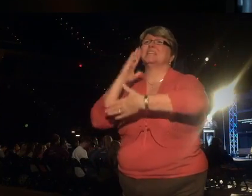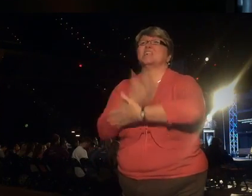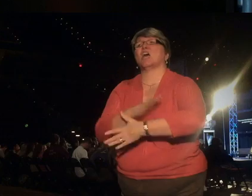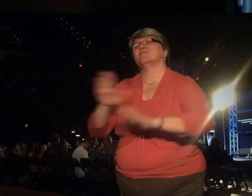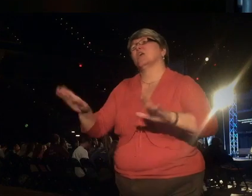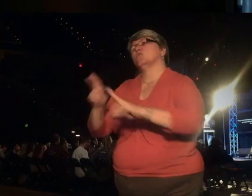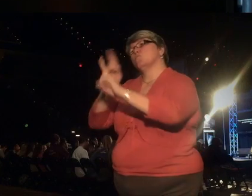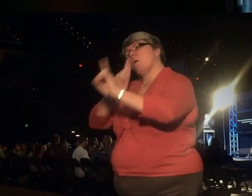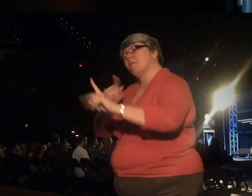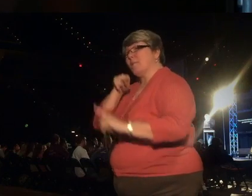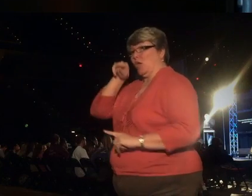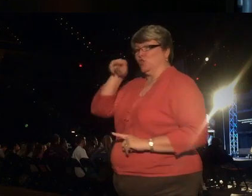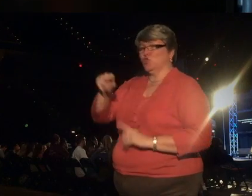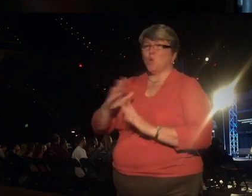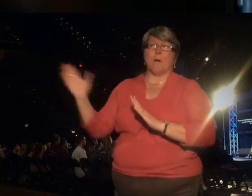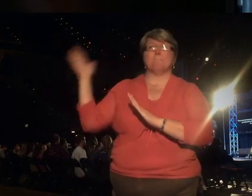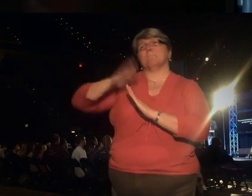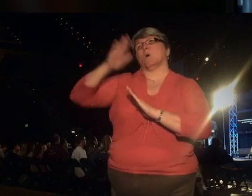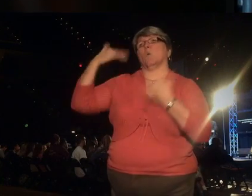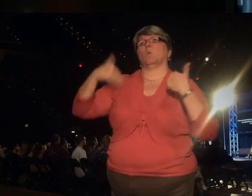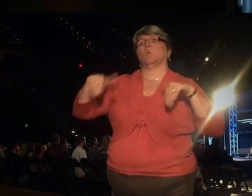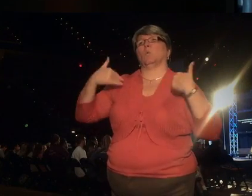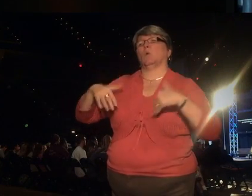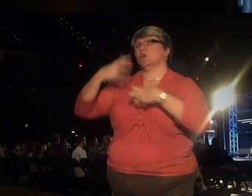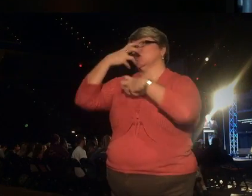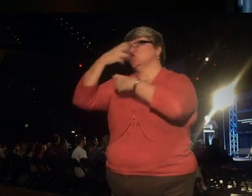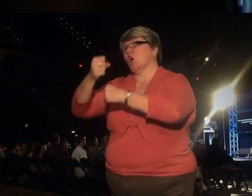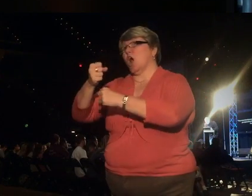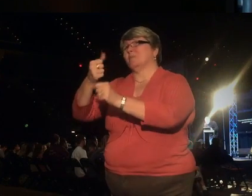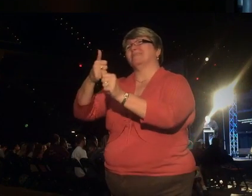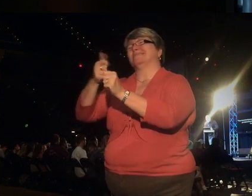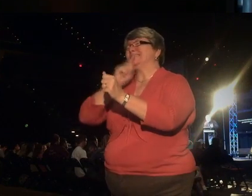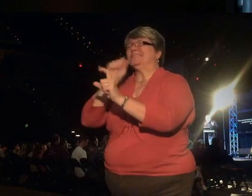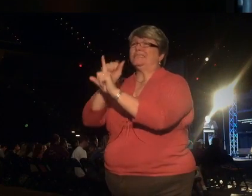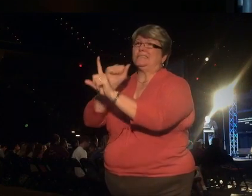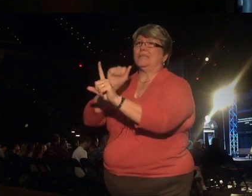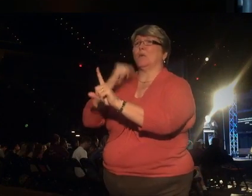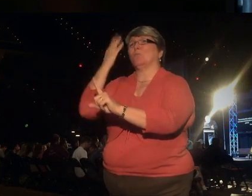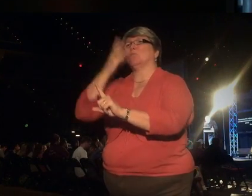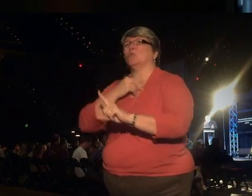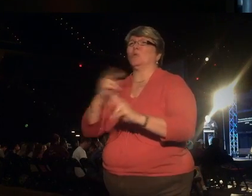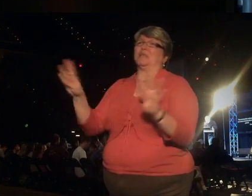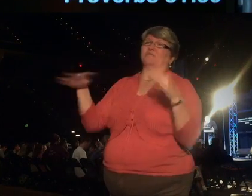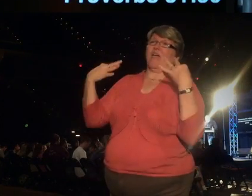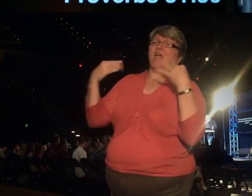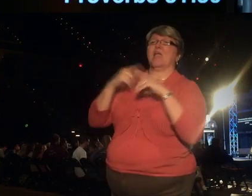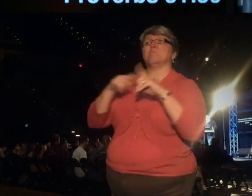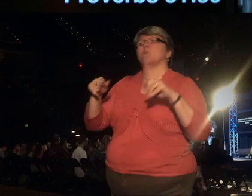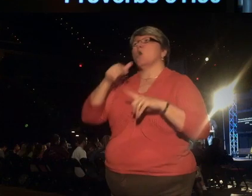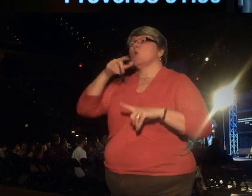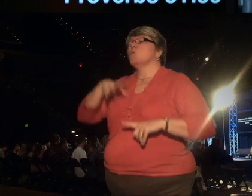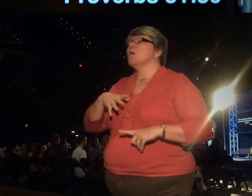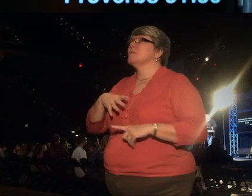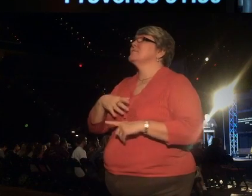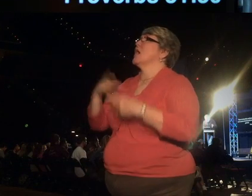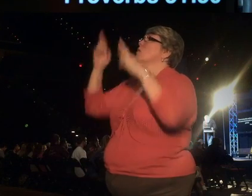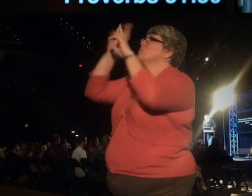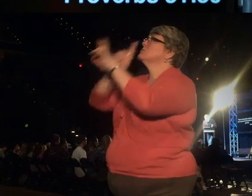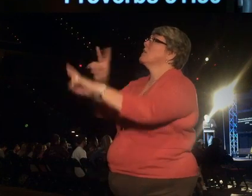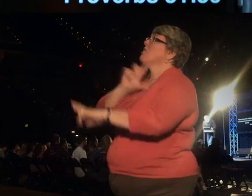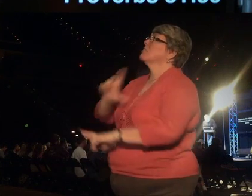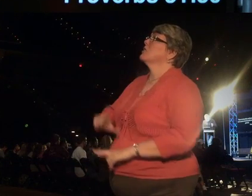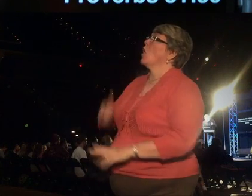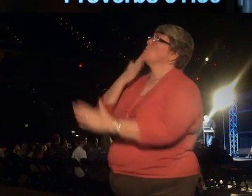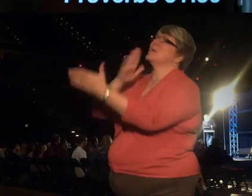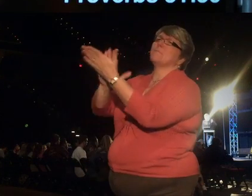you excel them all. Charm is deceitful, beauty is vain, but a woman who fears the Lord will be praised. You want to live in a house with a